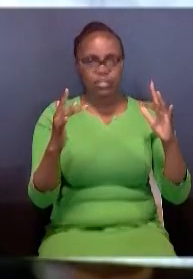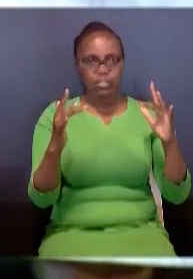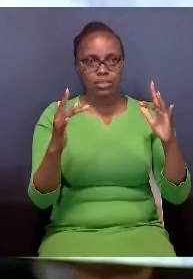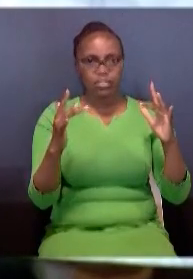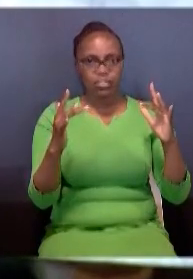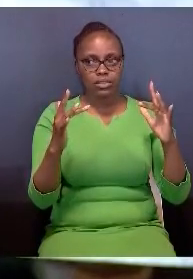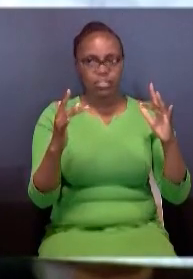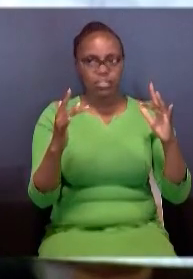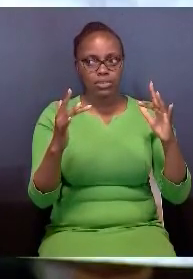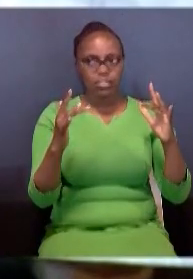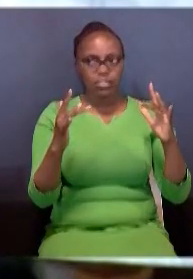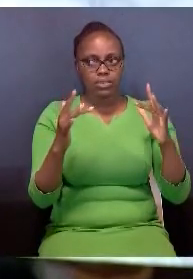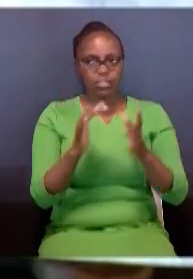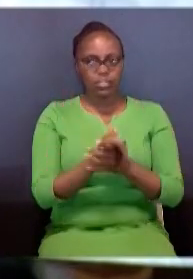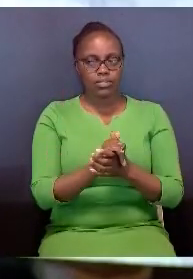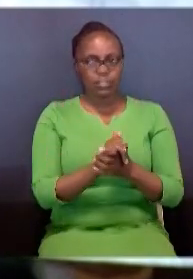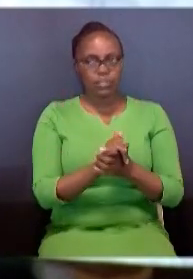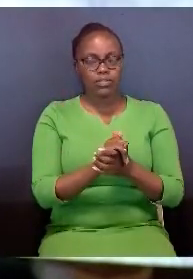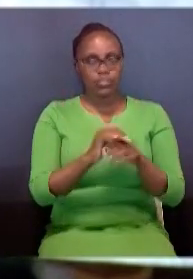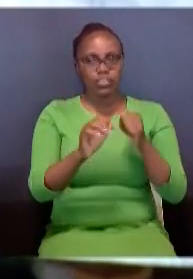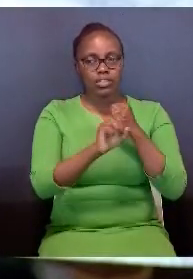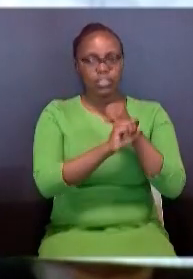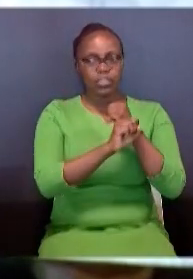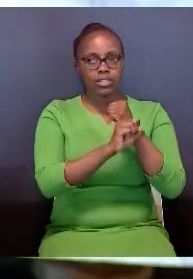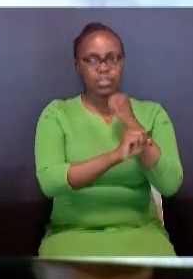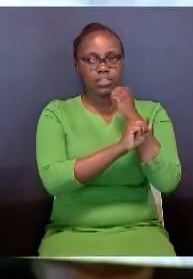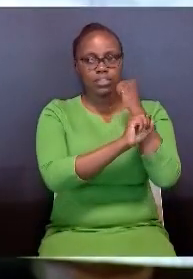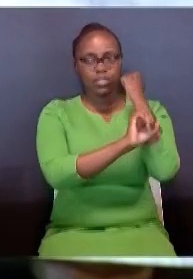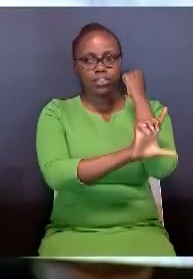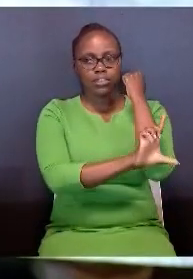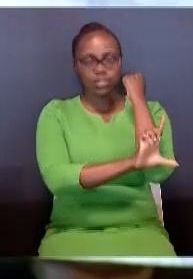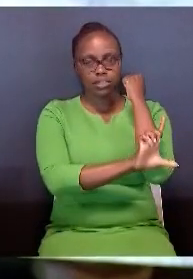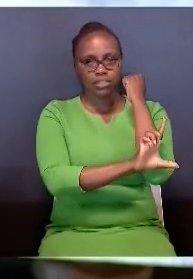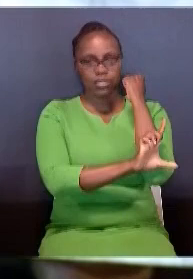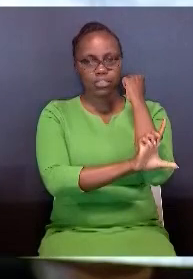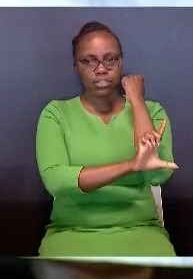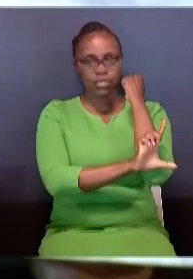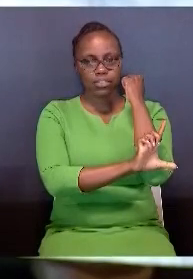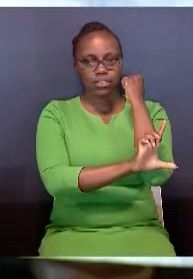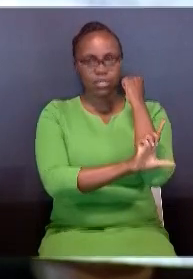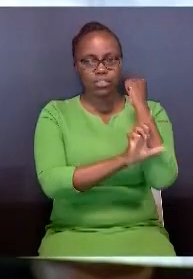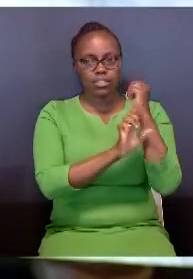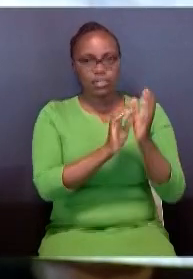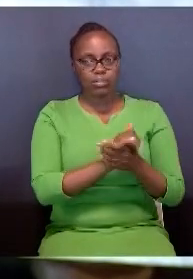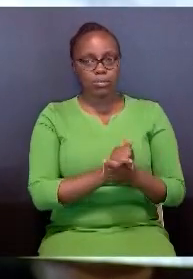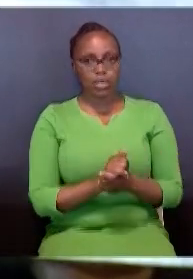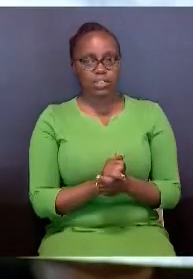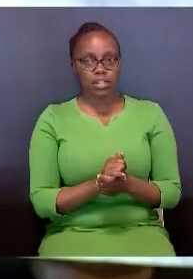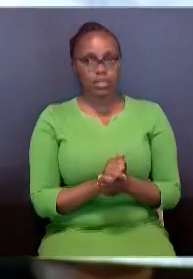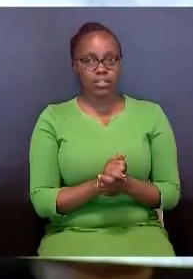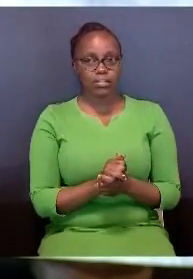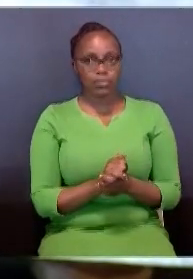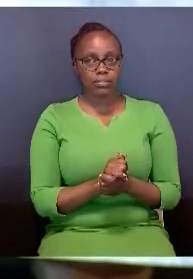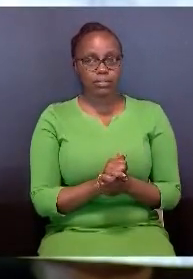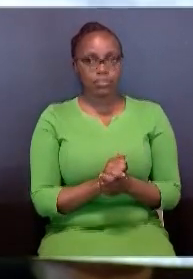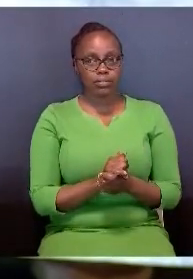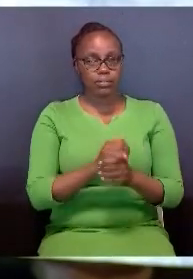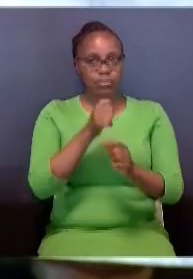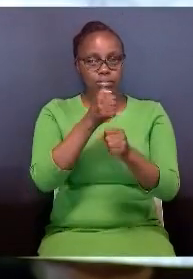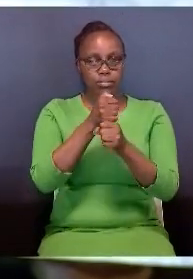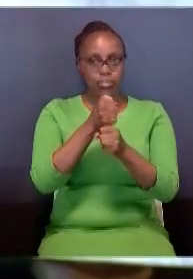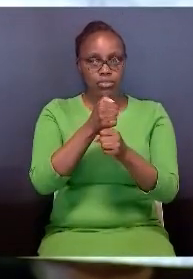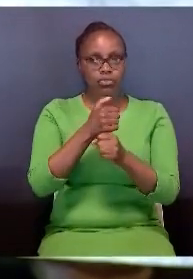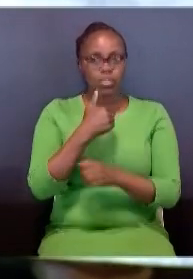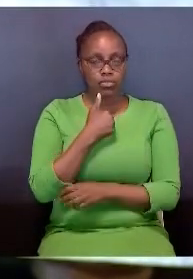the President of Senegal, Chair of the African Union, the President of